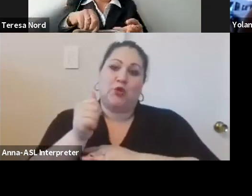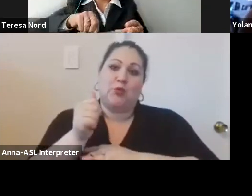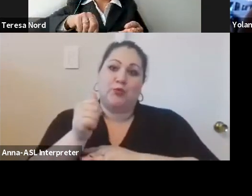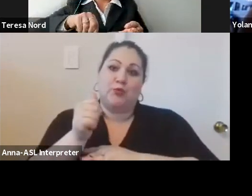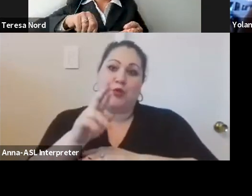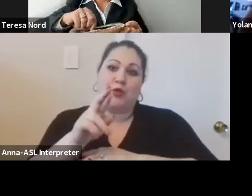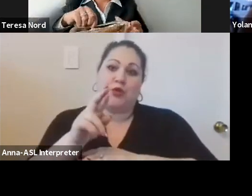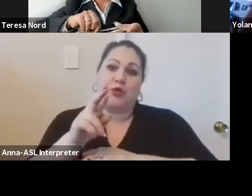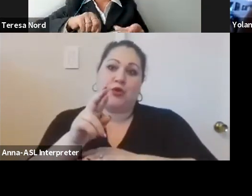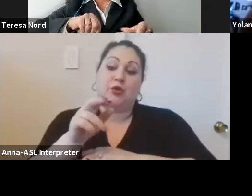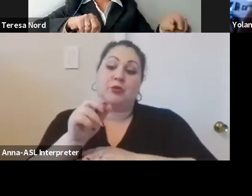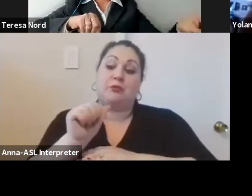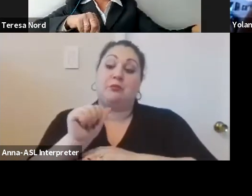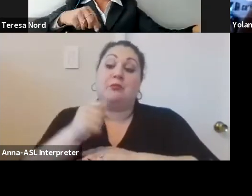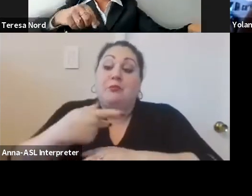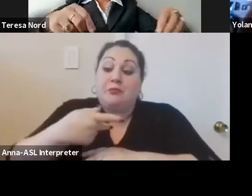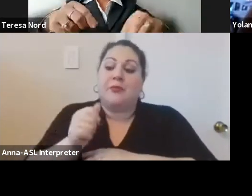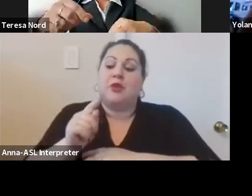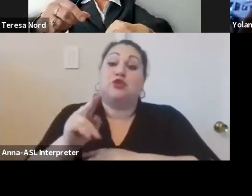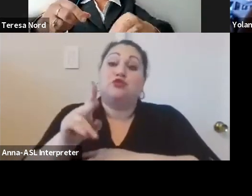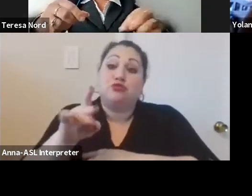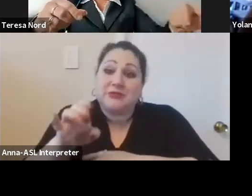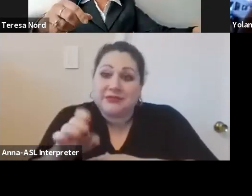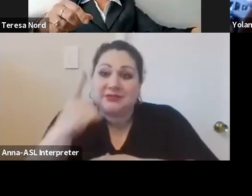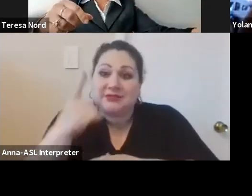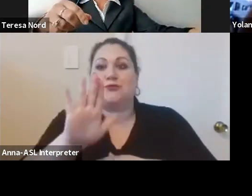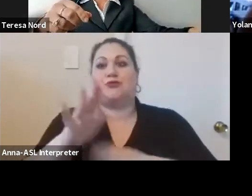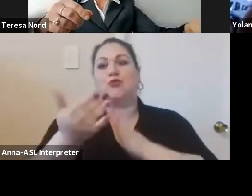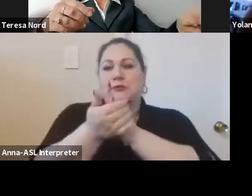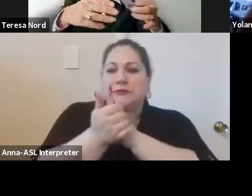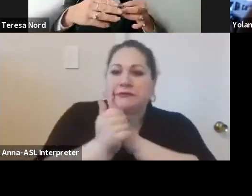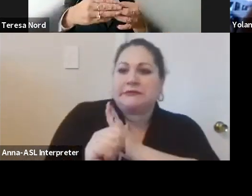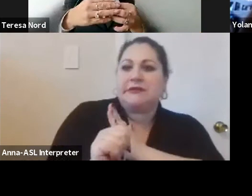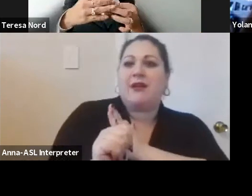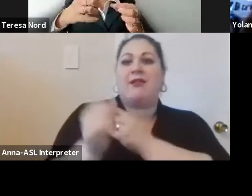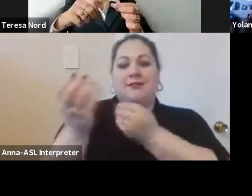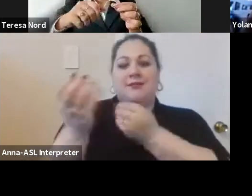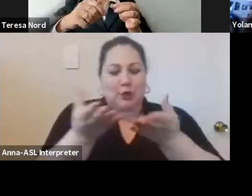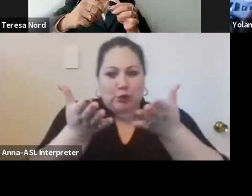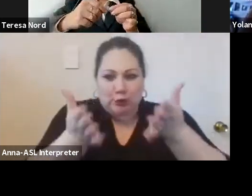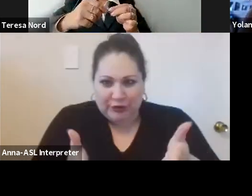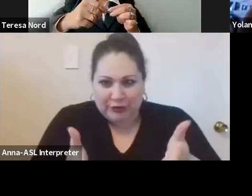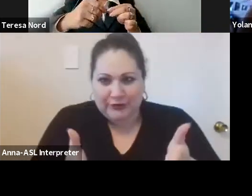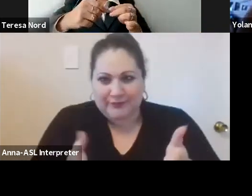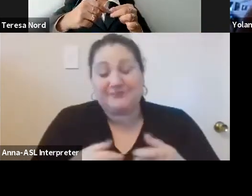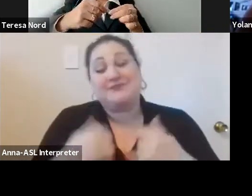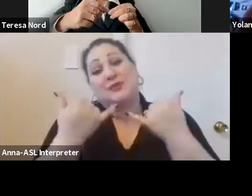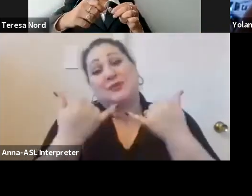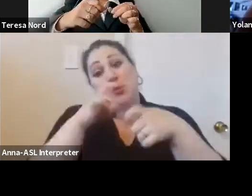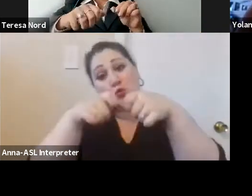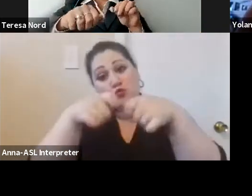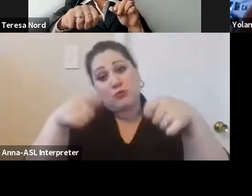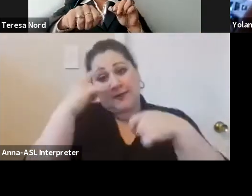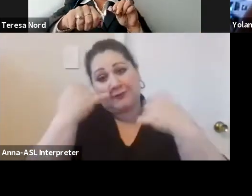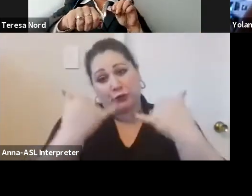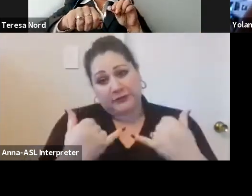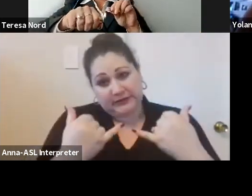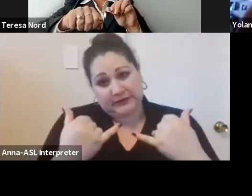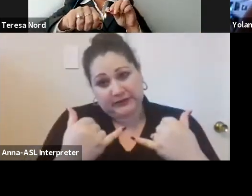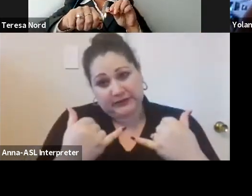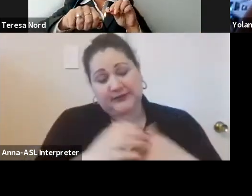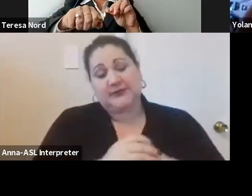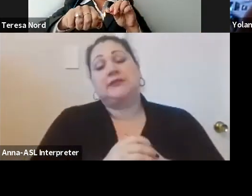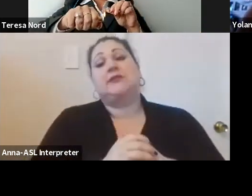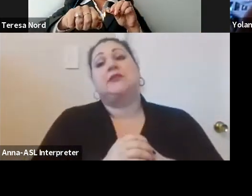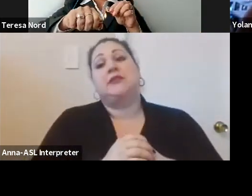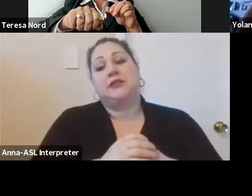with such grace and such skill. Much appreciated. And we're wrapping up now. I'm just